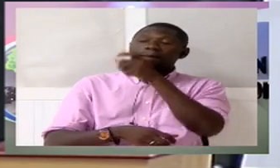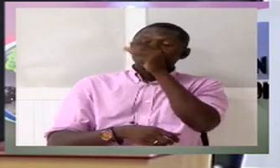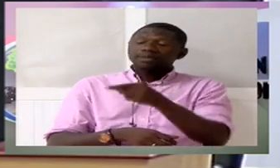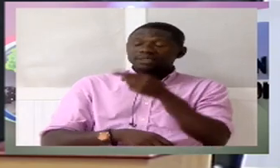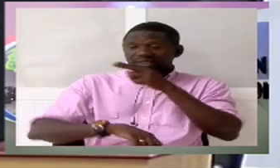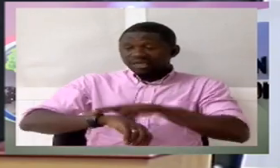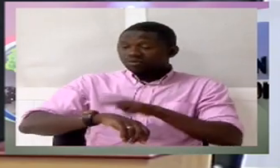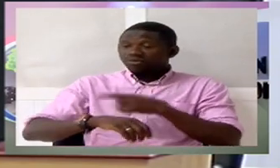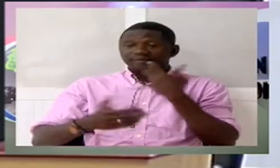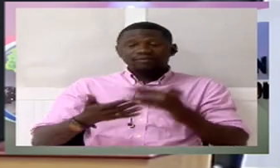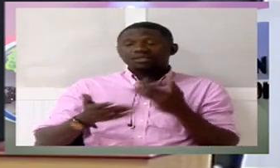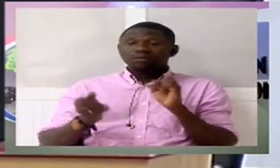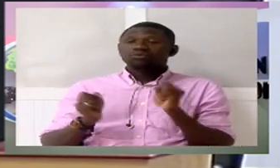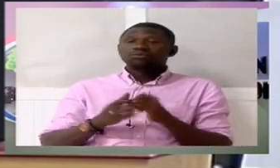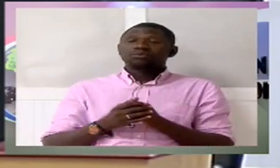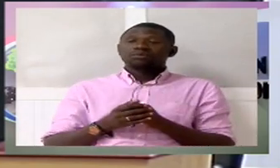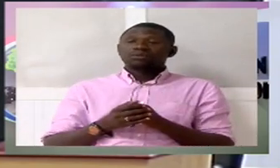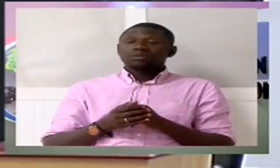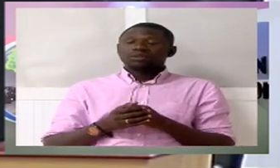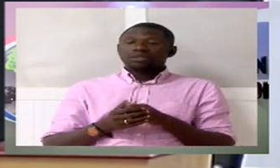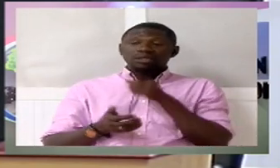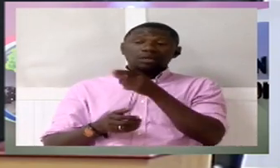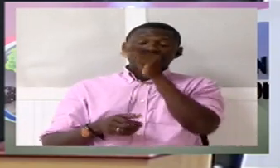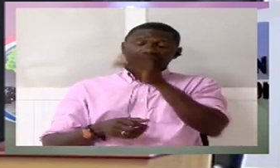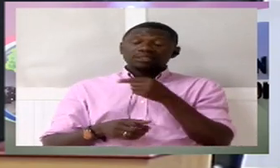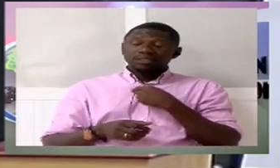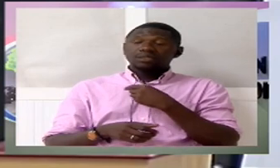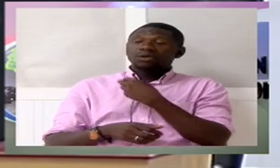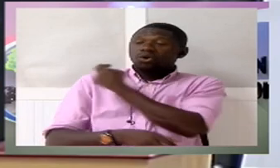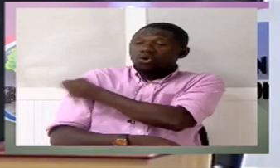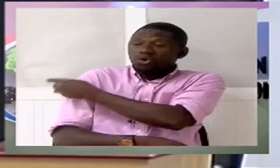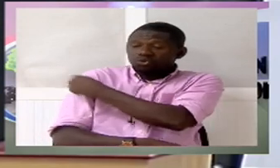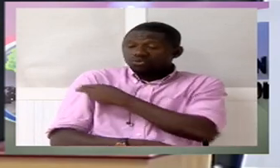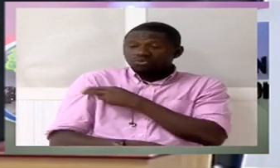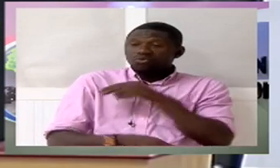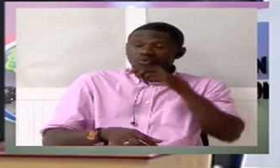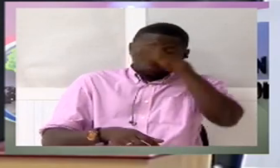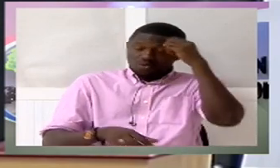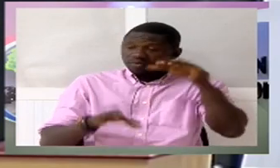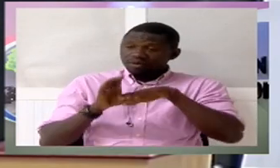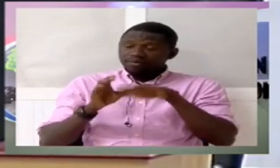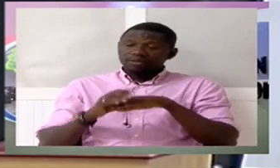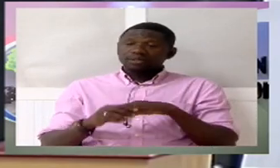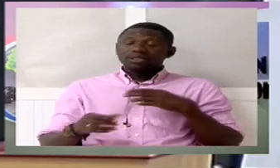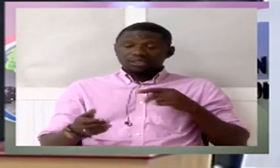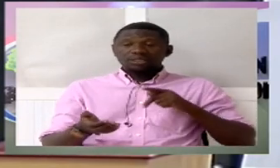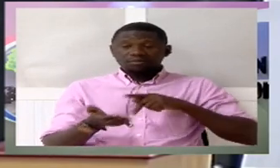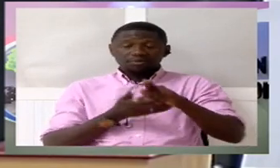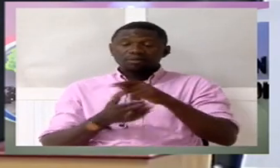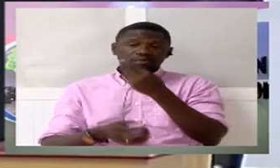was not yet up. Hospital staff were found. And that person is a hospital staff. And he